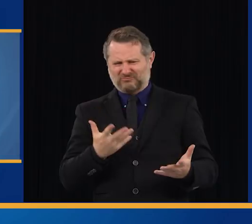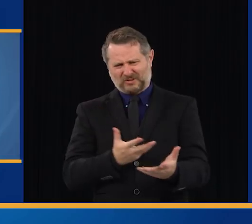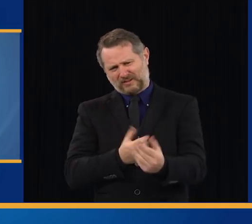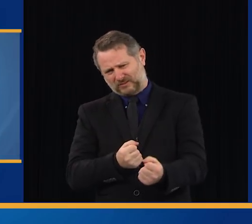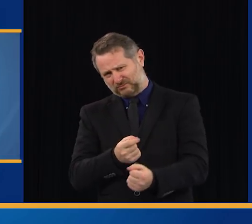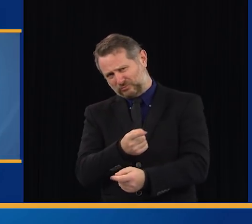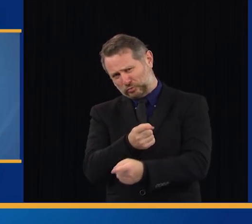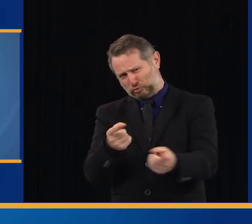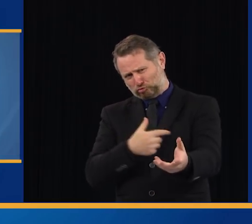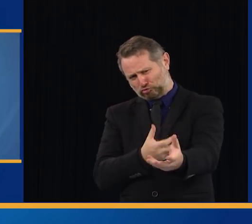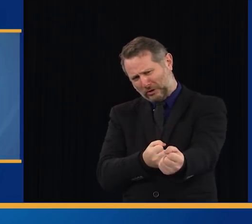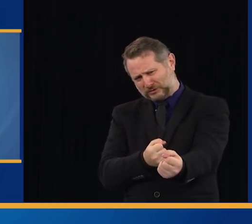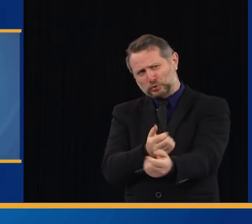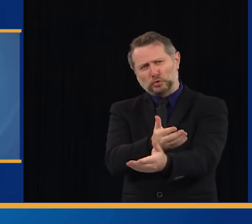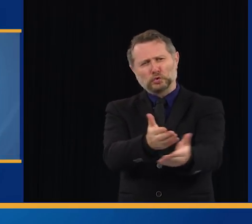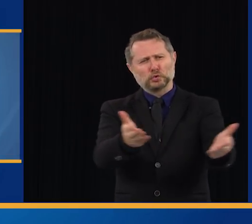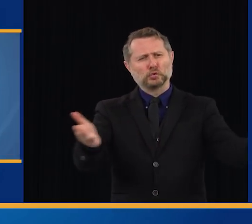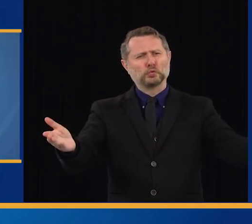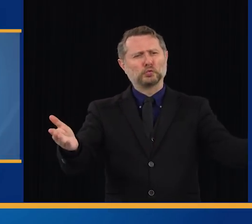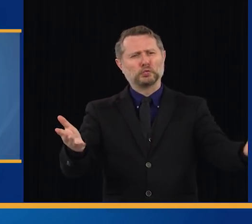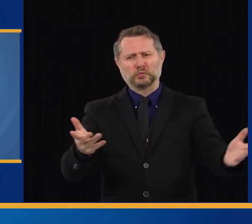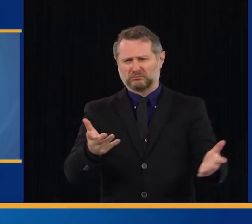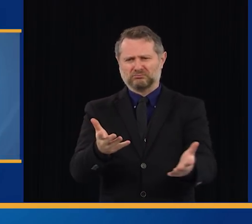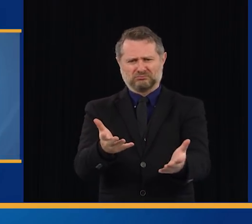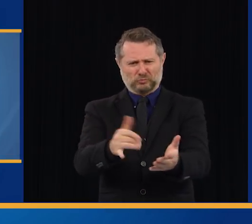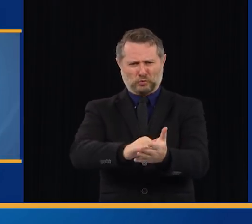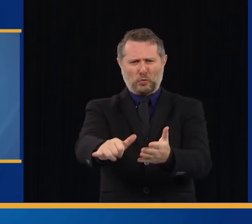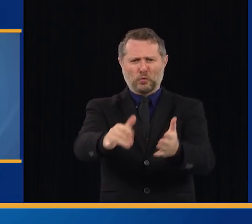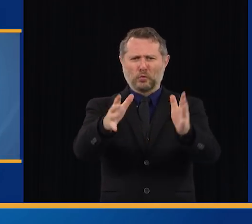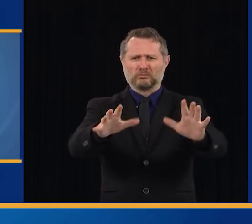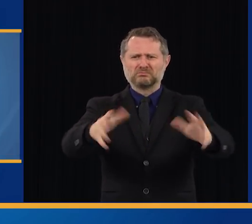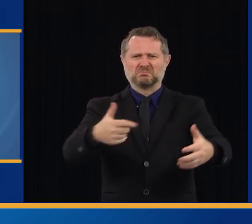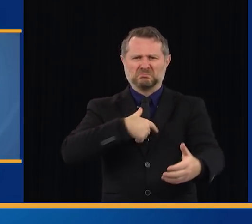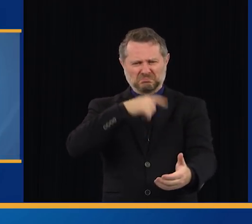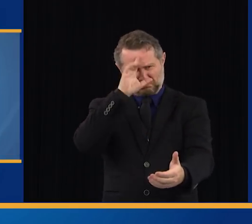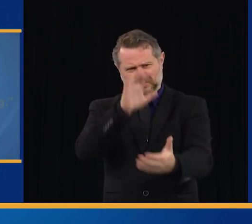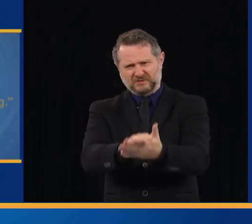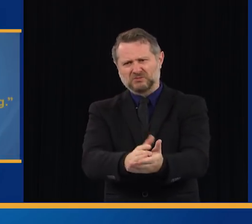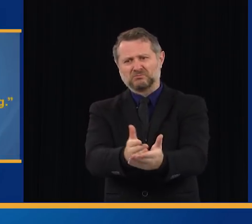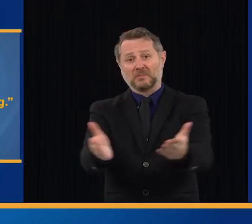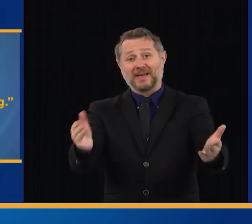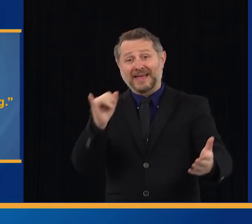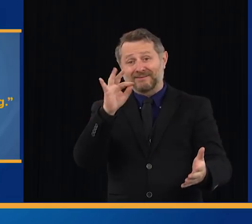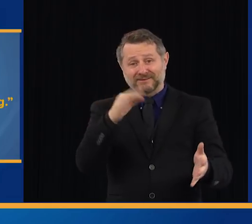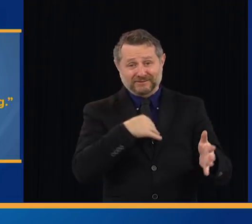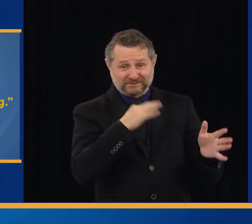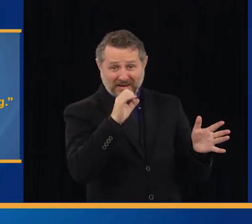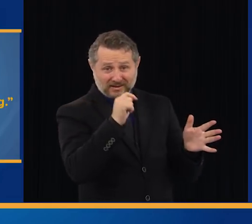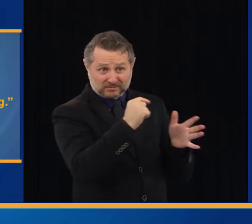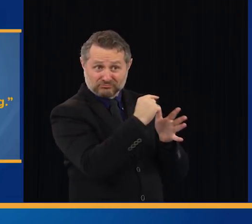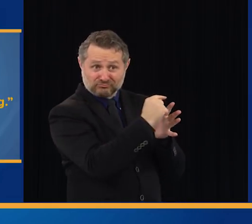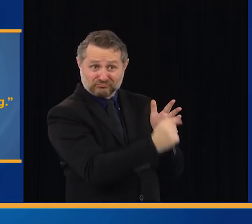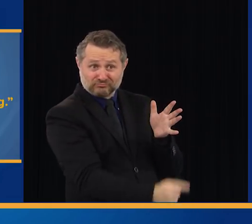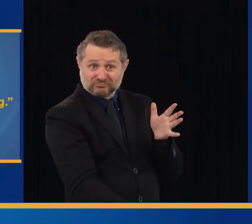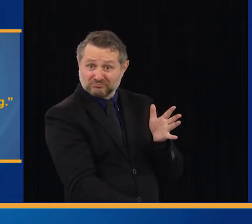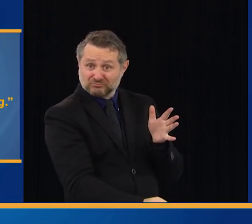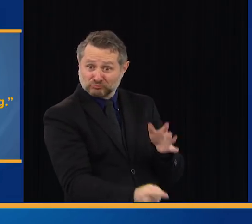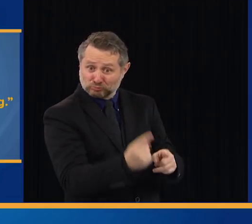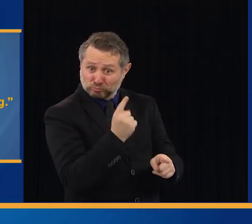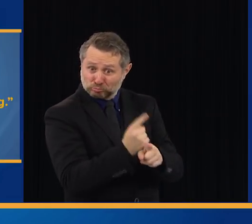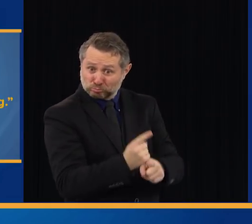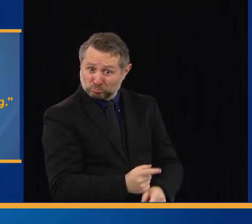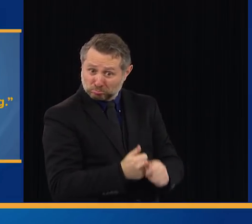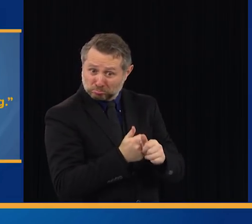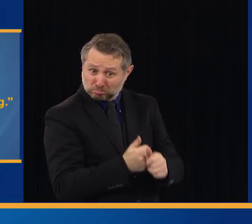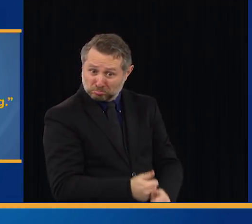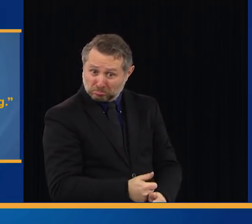New Yorkers. You know, I believe if the facts are presented to the people in this state,